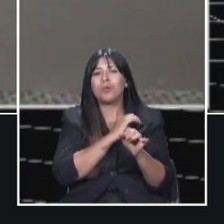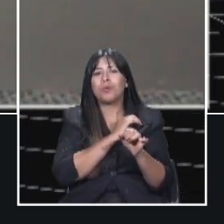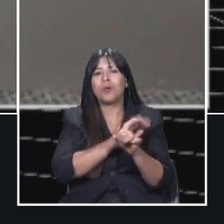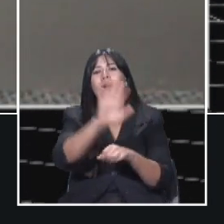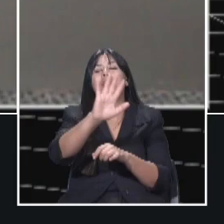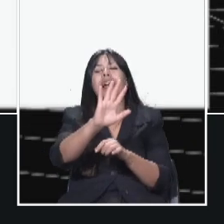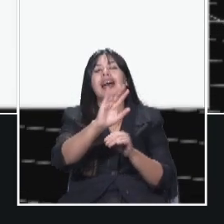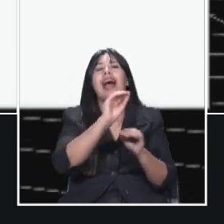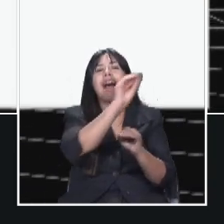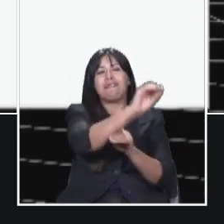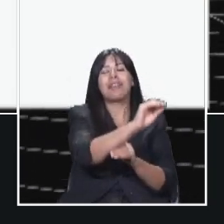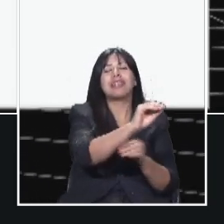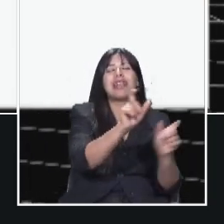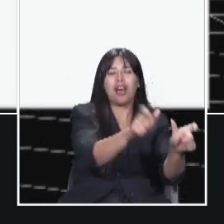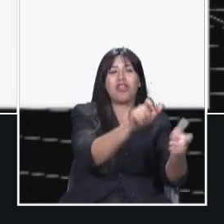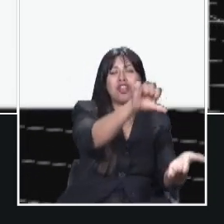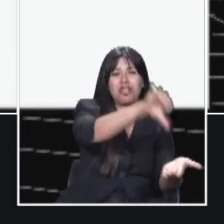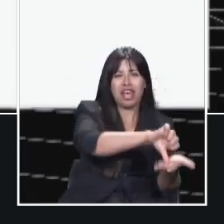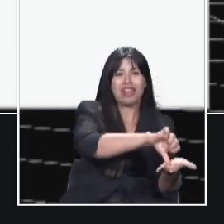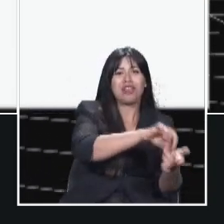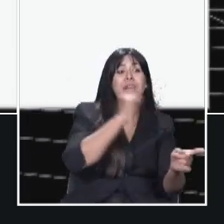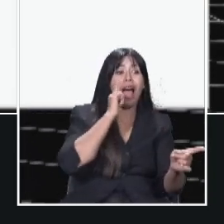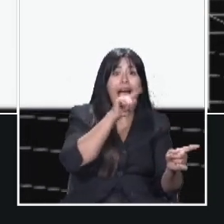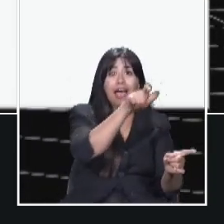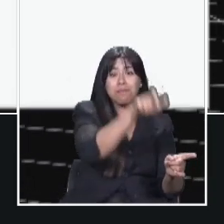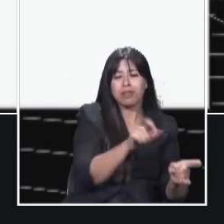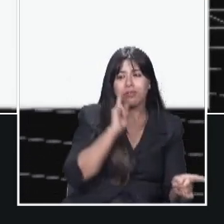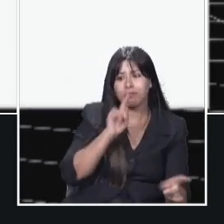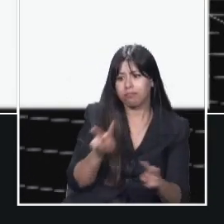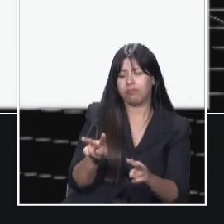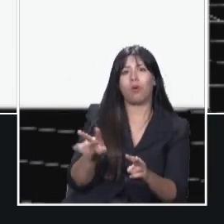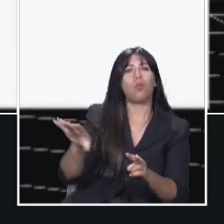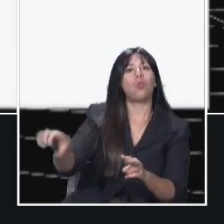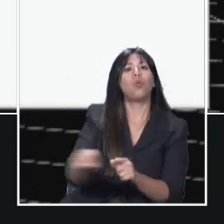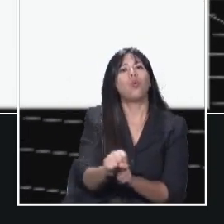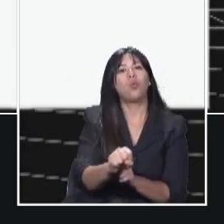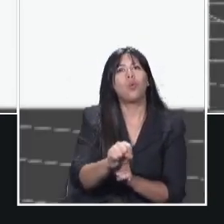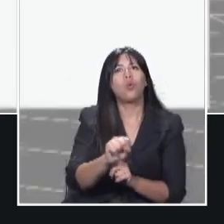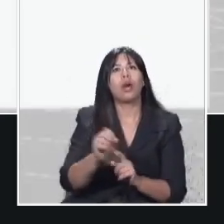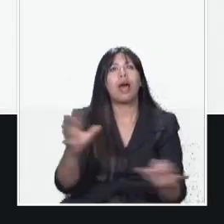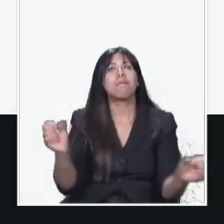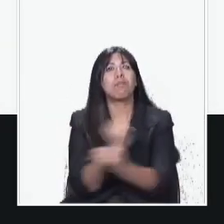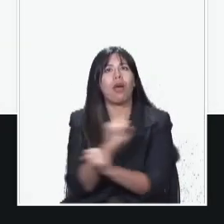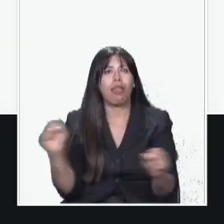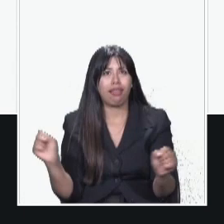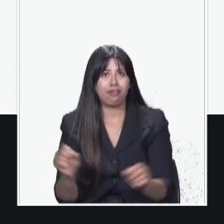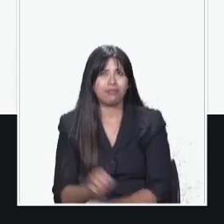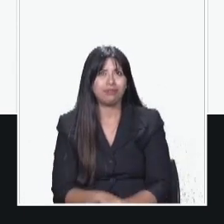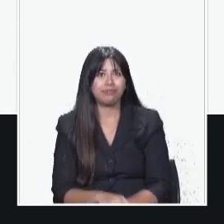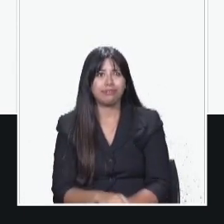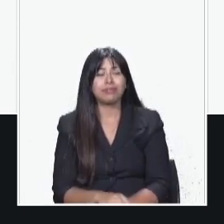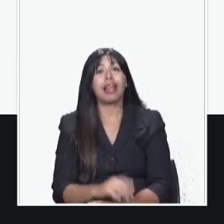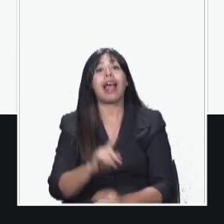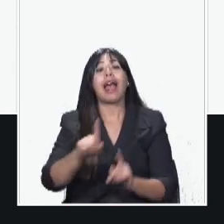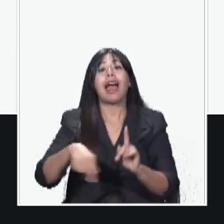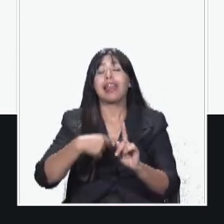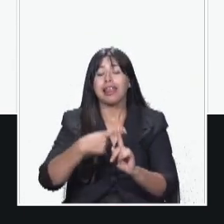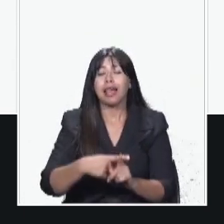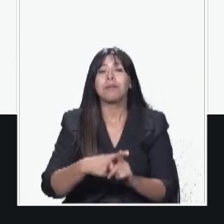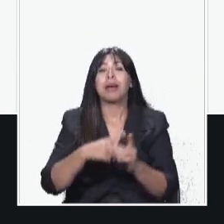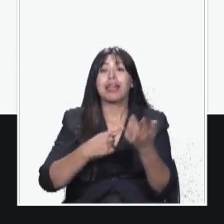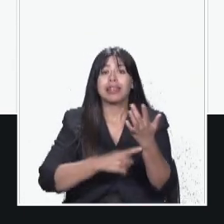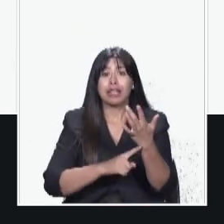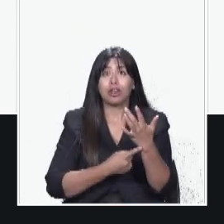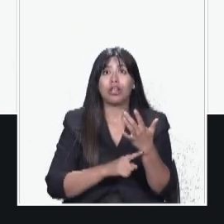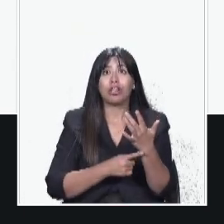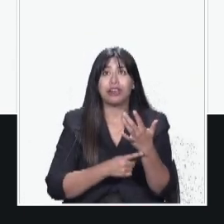is carrying an explosive. Okay. Hey, additionally, guys, because of the small form factor, about to watch the first time we built a